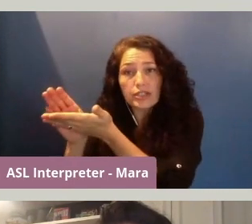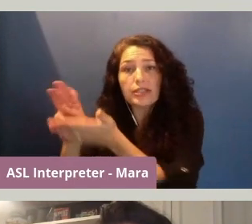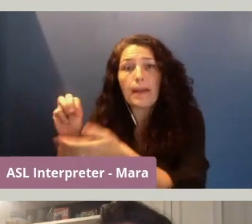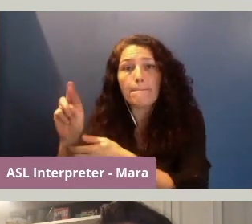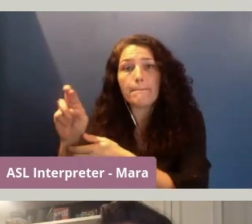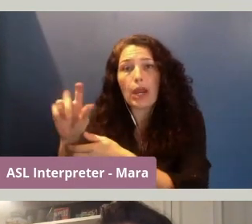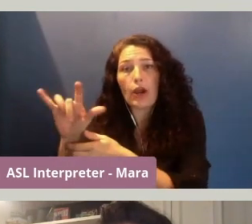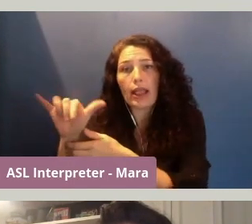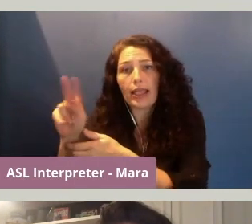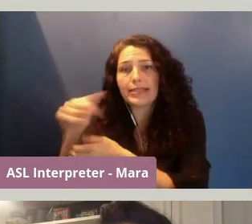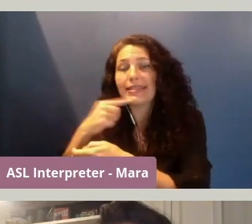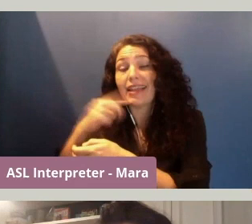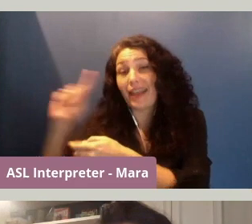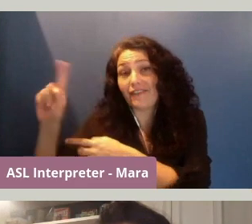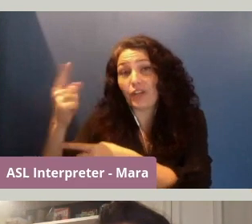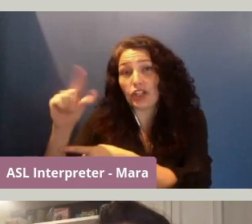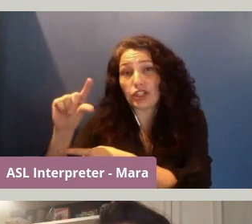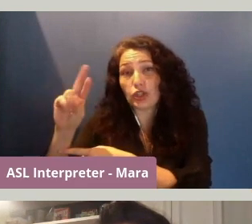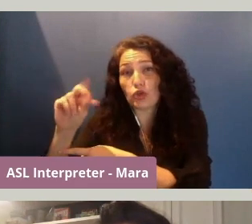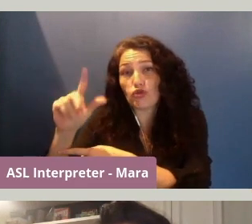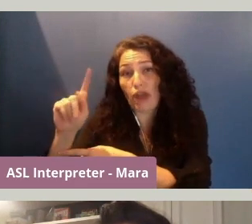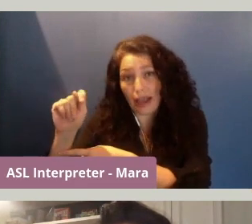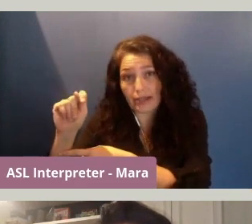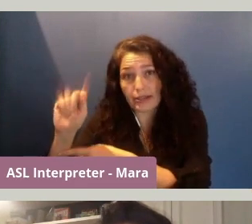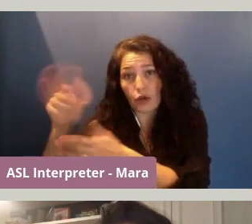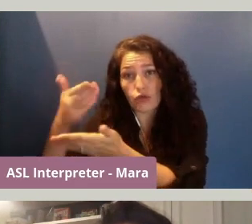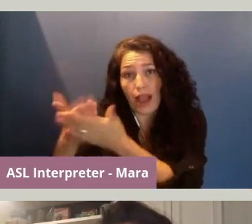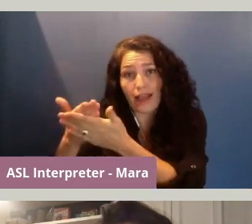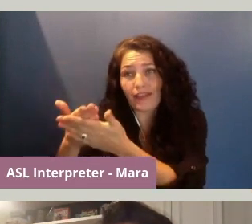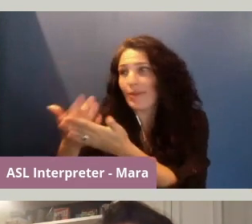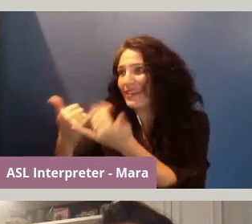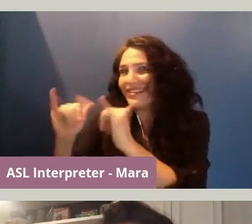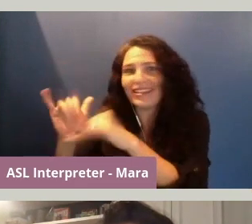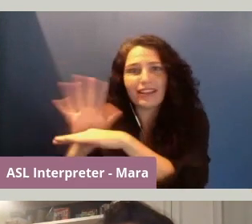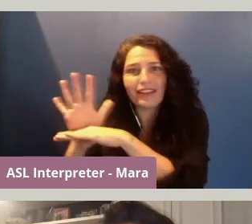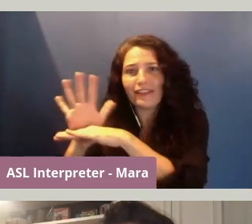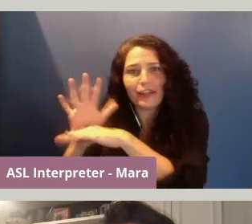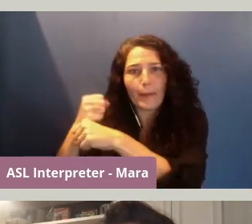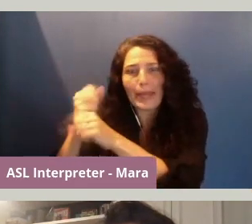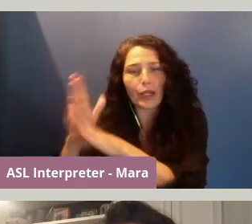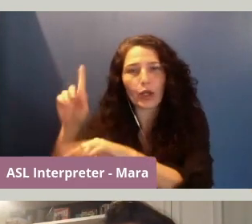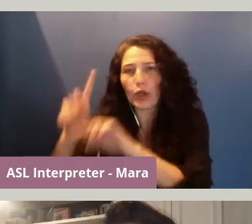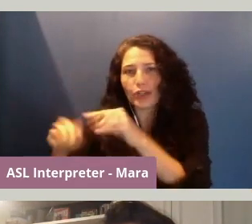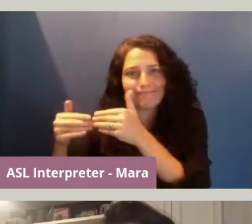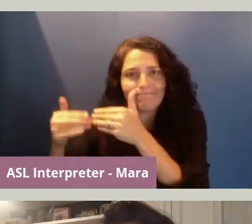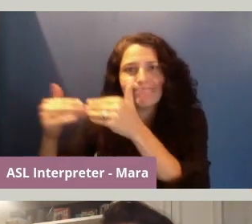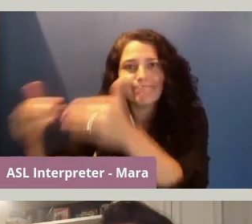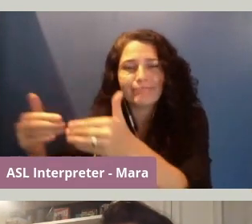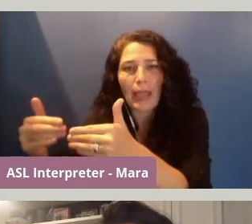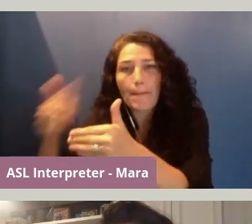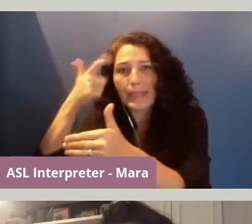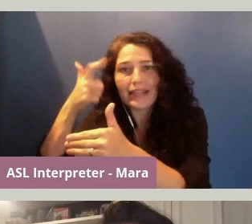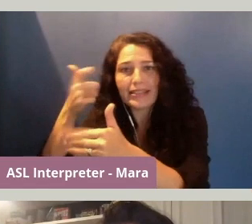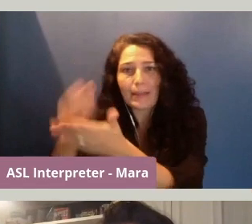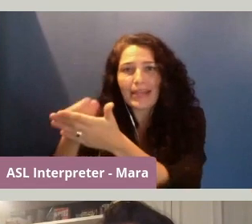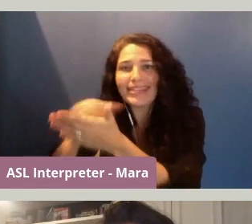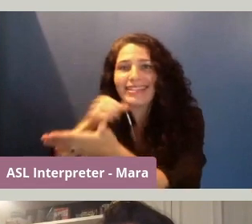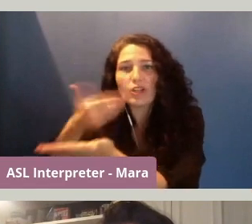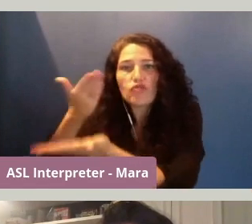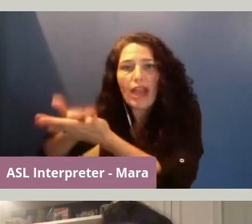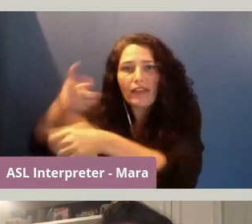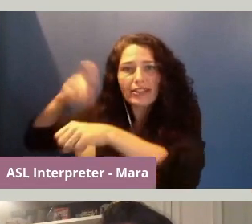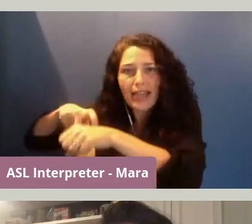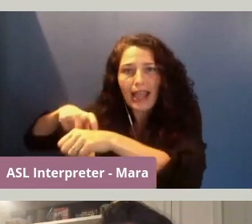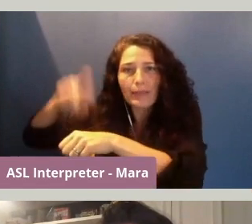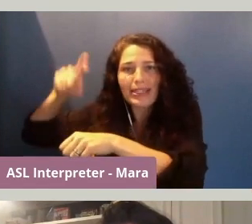you know, that first grant coming in, that filmmaker couldn't even move forward with that opportunity unless that money came in earlier. We are very pro